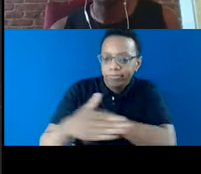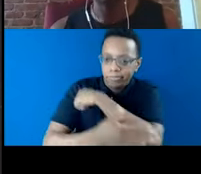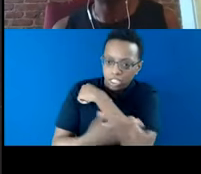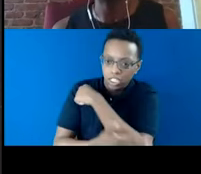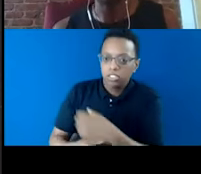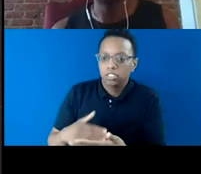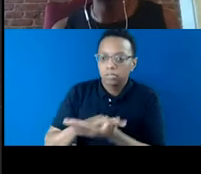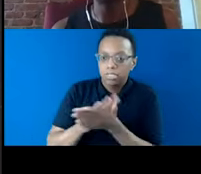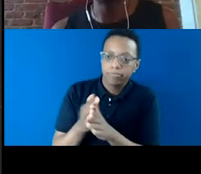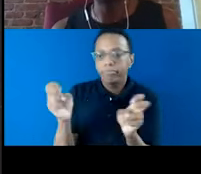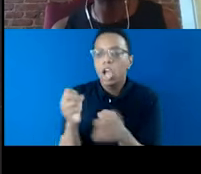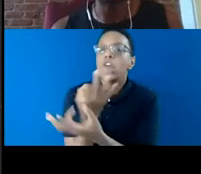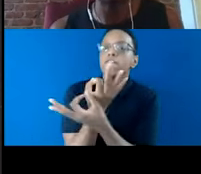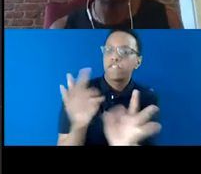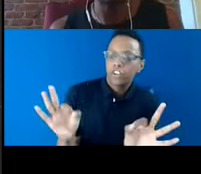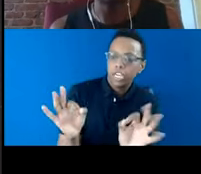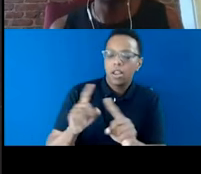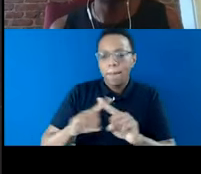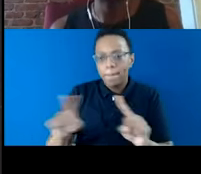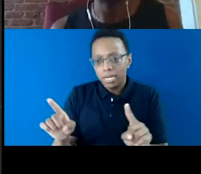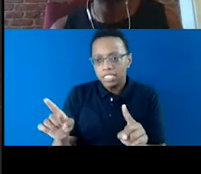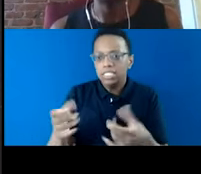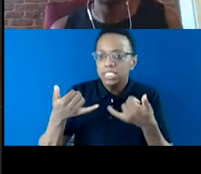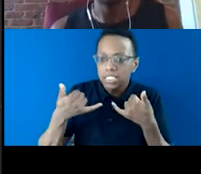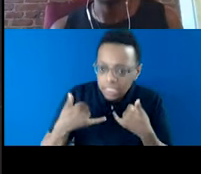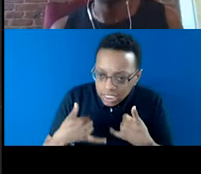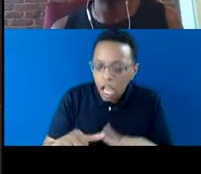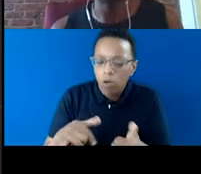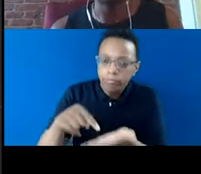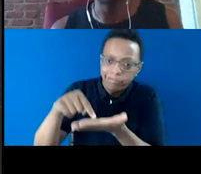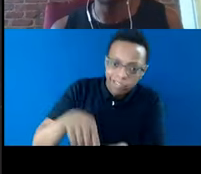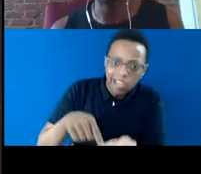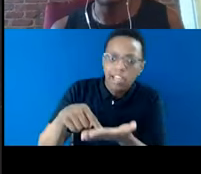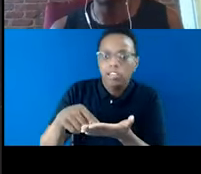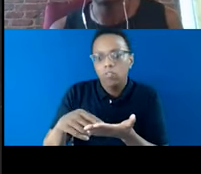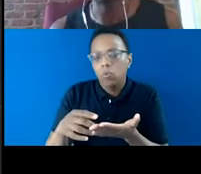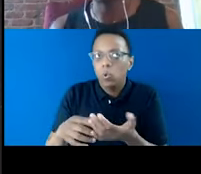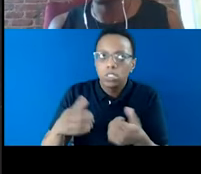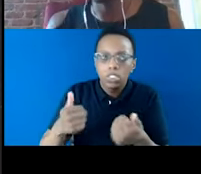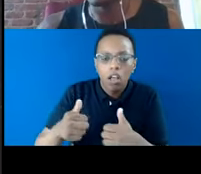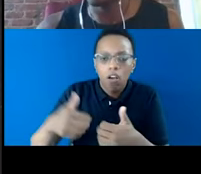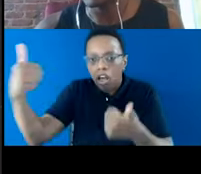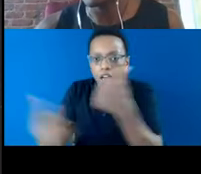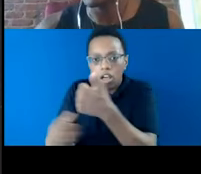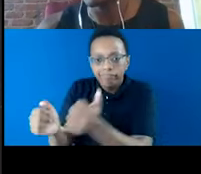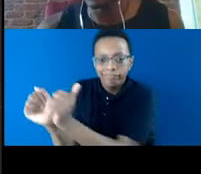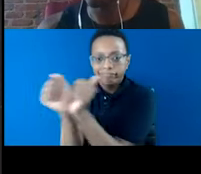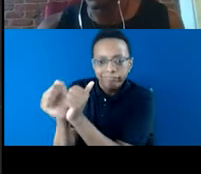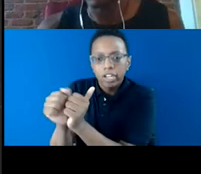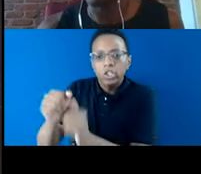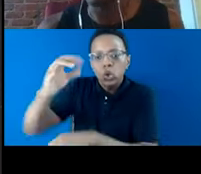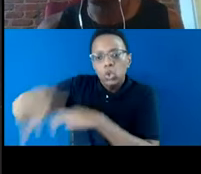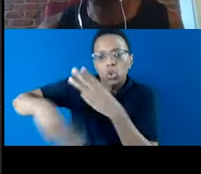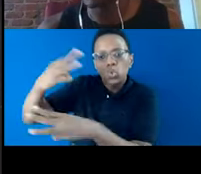freedom and yet are still indebted or are still in some ways enslaved to a world system that sees